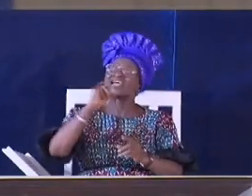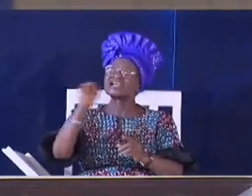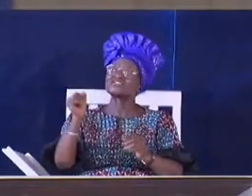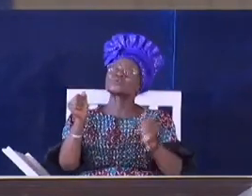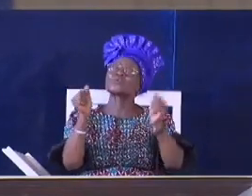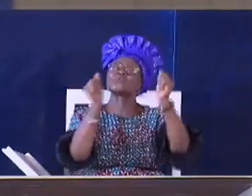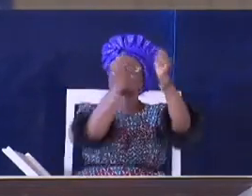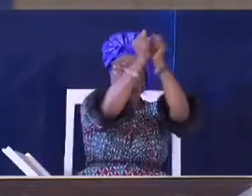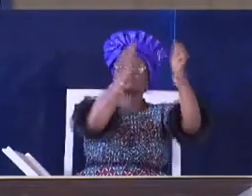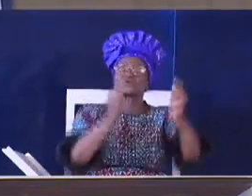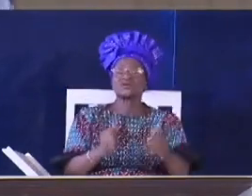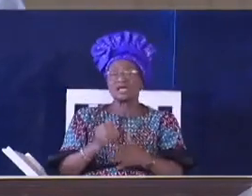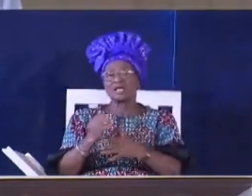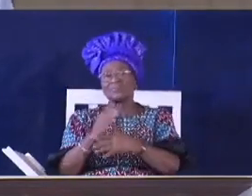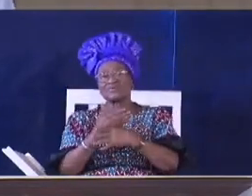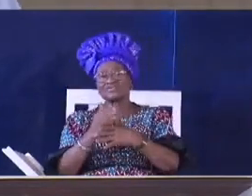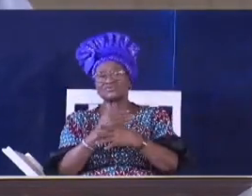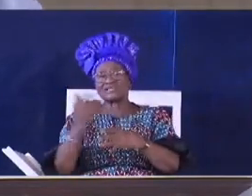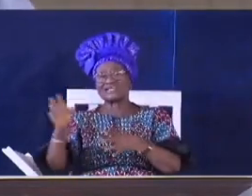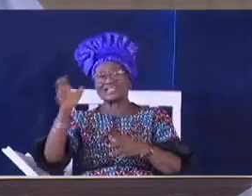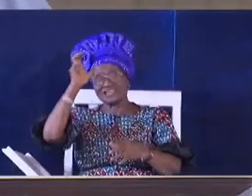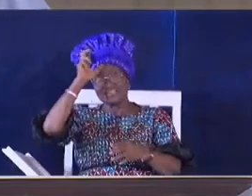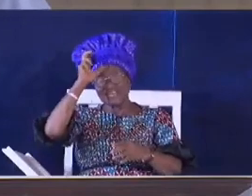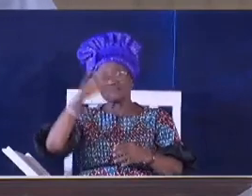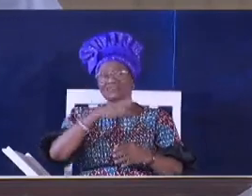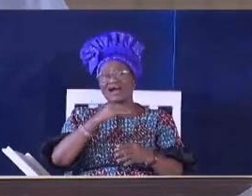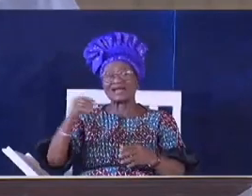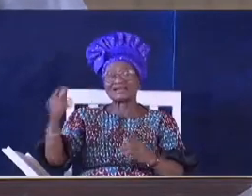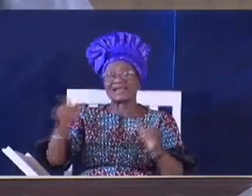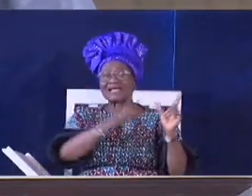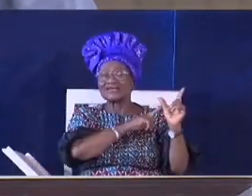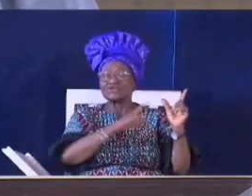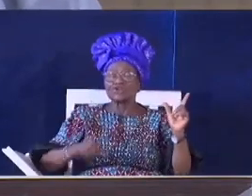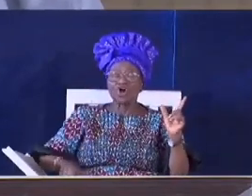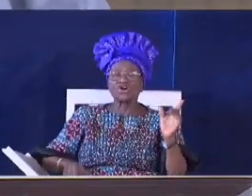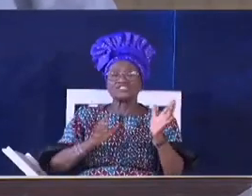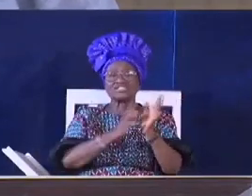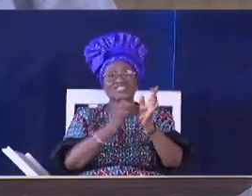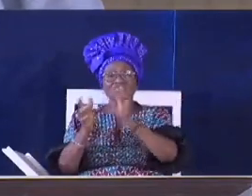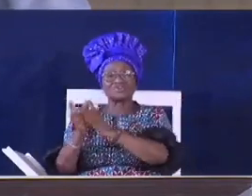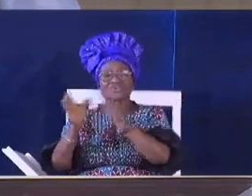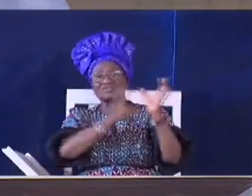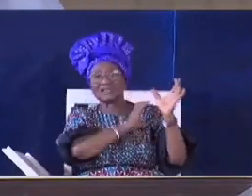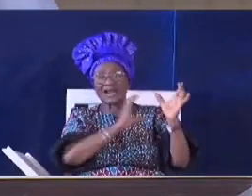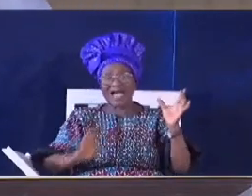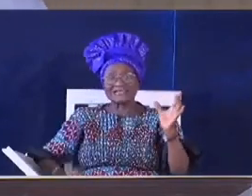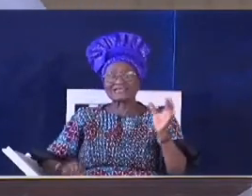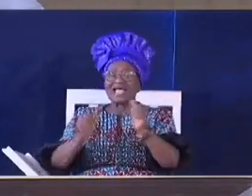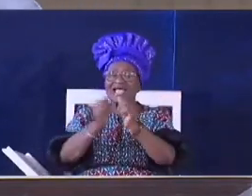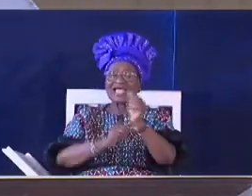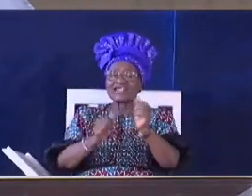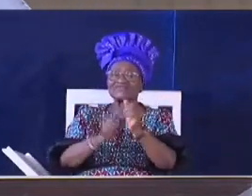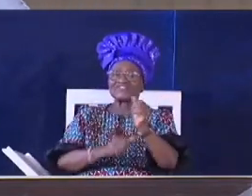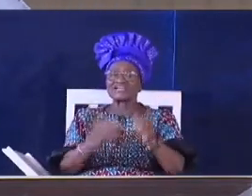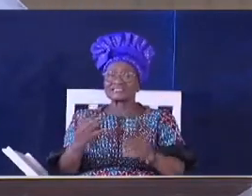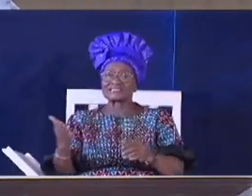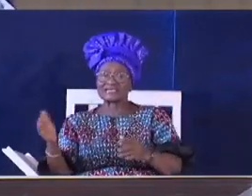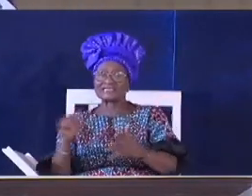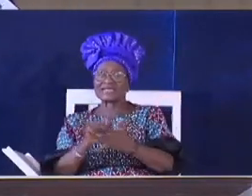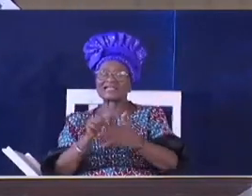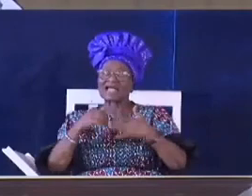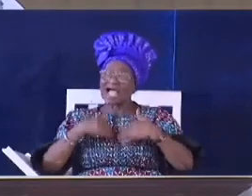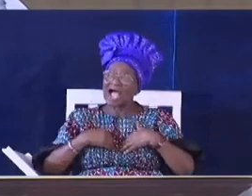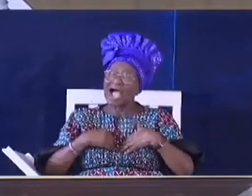devil and the Lord Jesus Christ, everything that had died